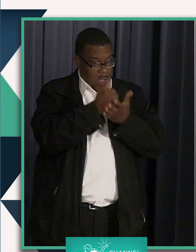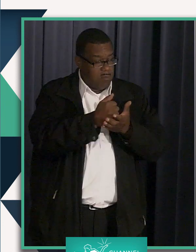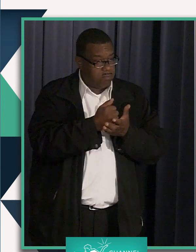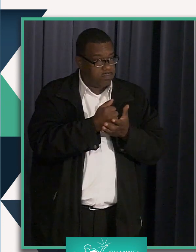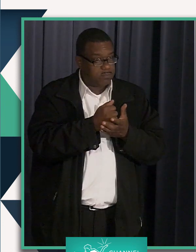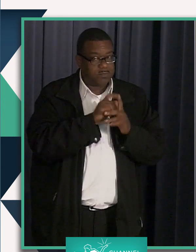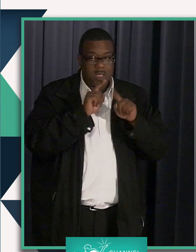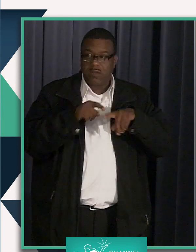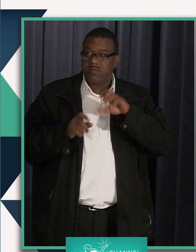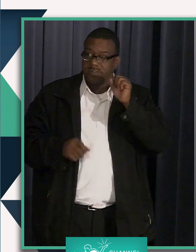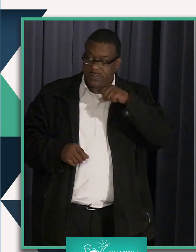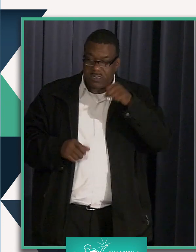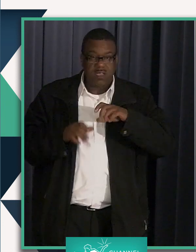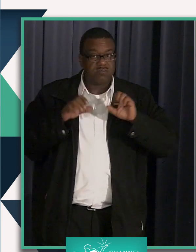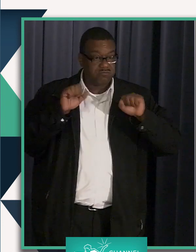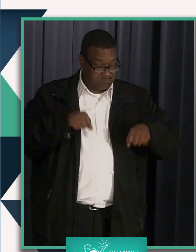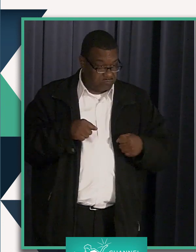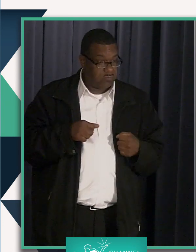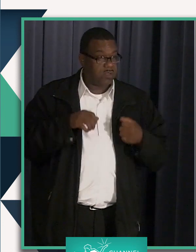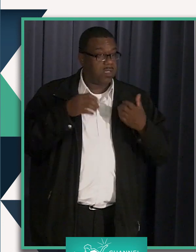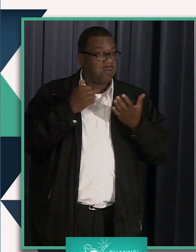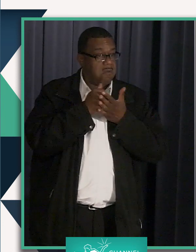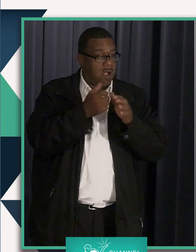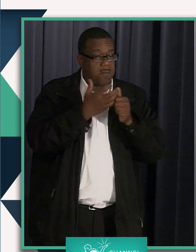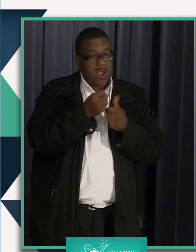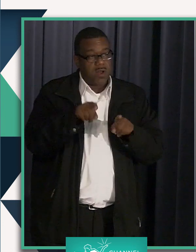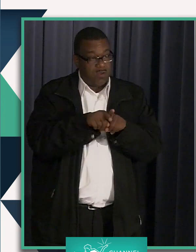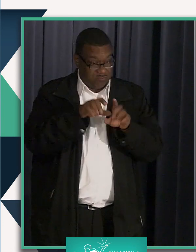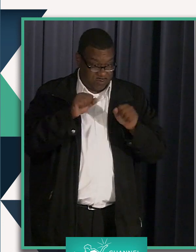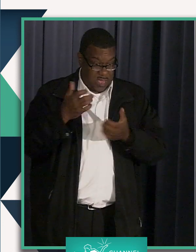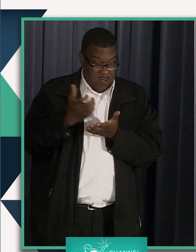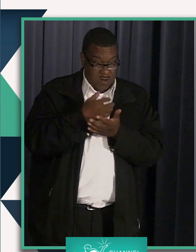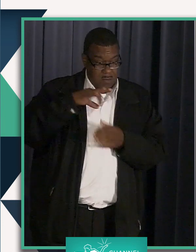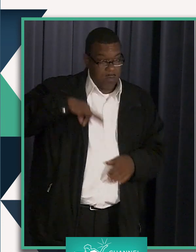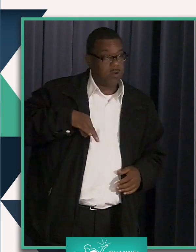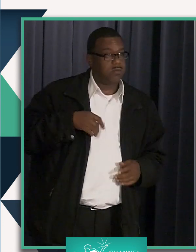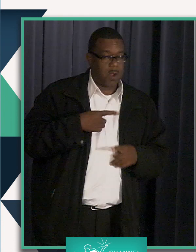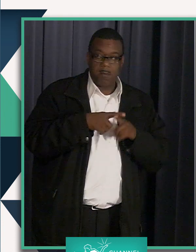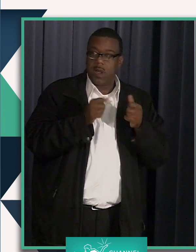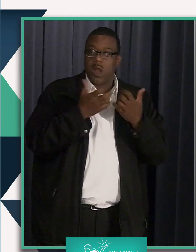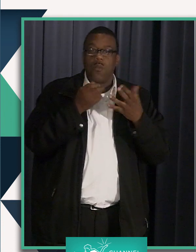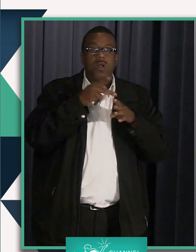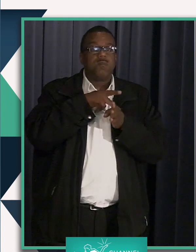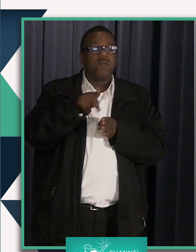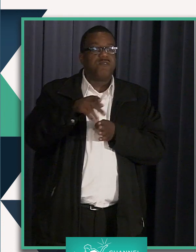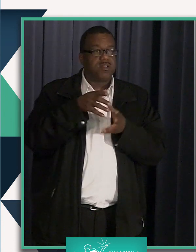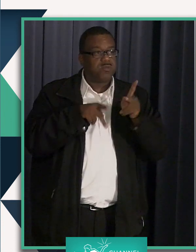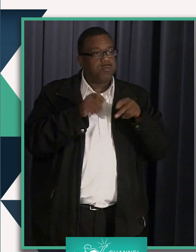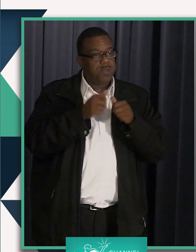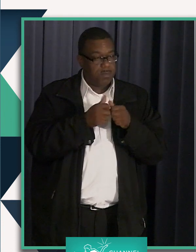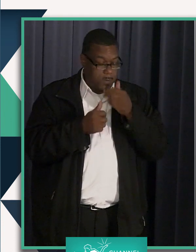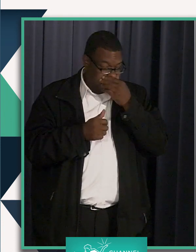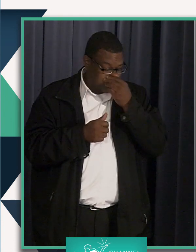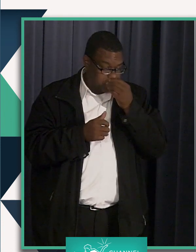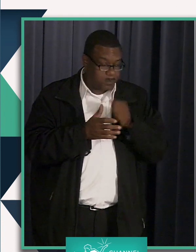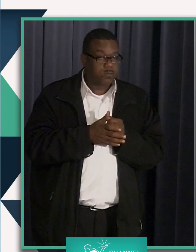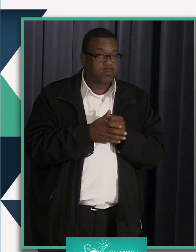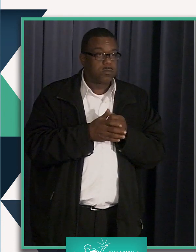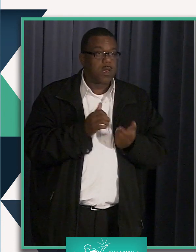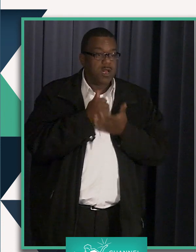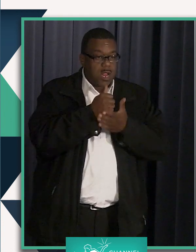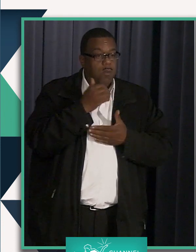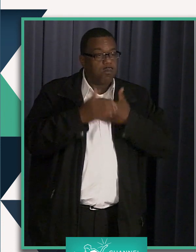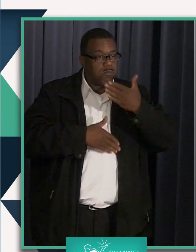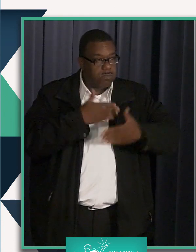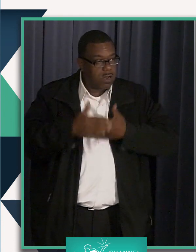You can claim the credit, but if it were me, I would want these professional folks to walk me through it, and we will